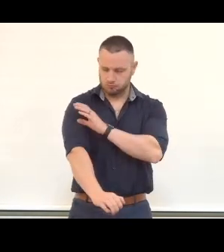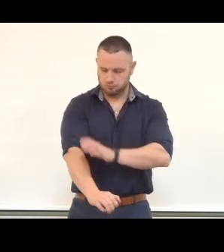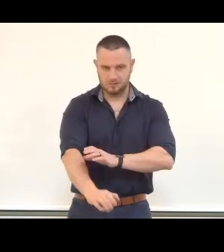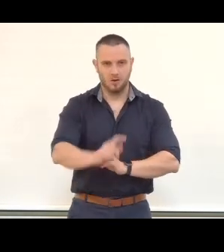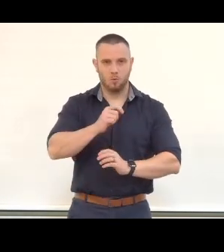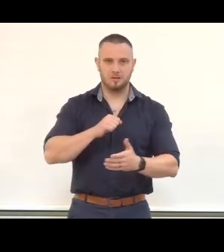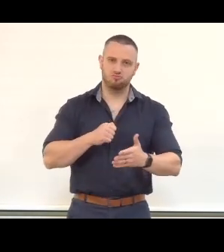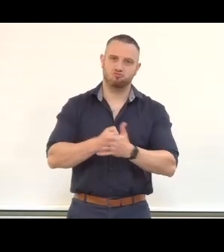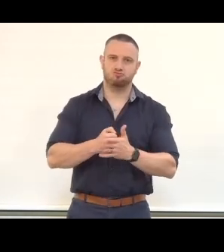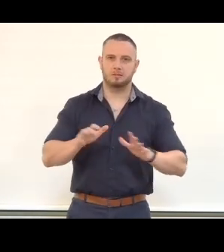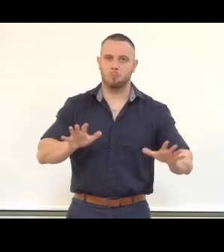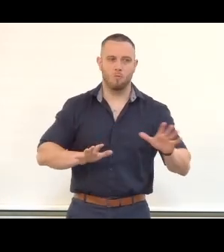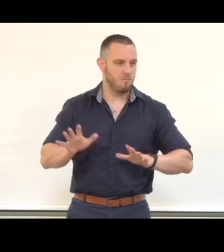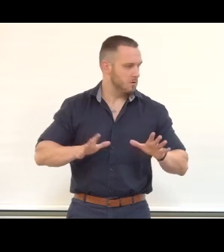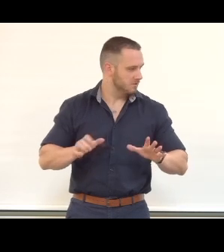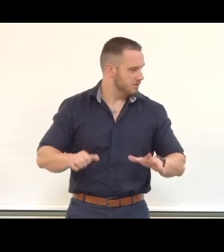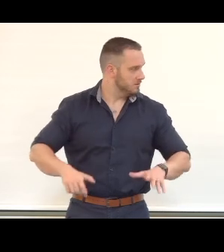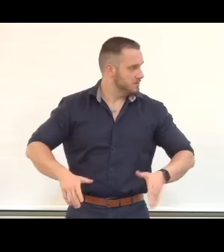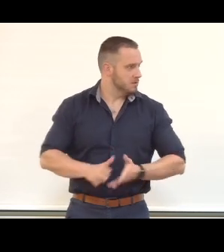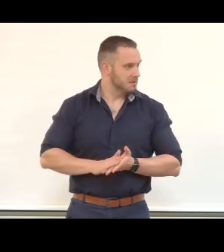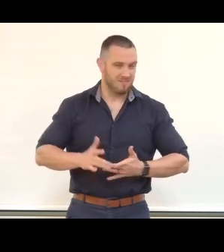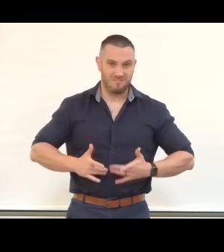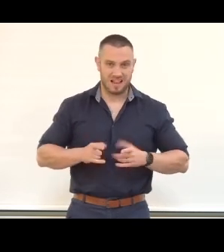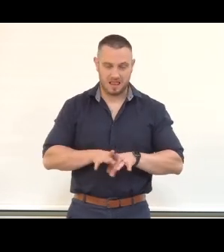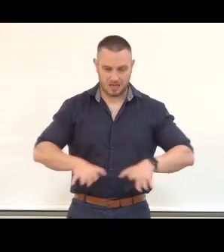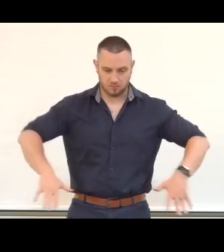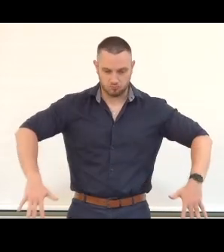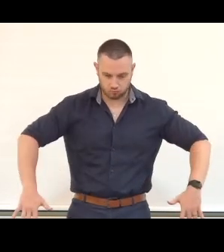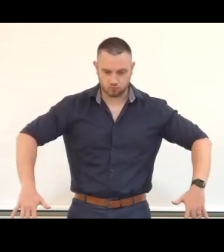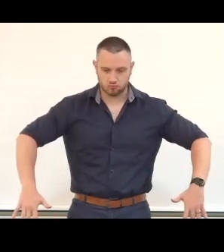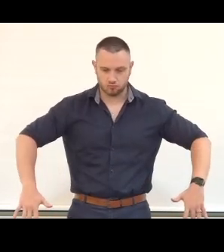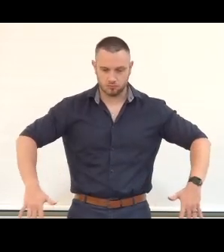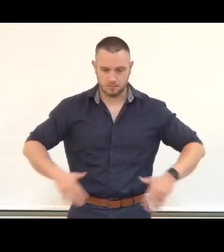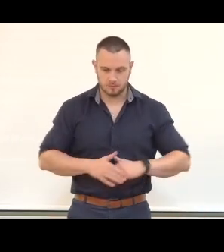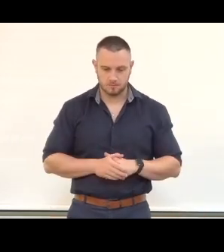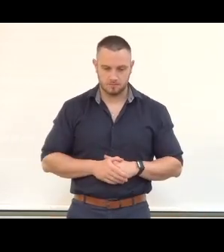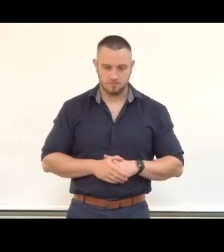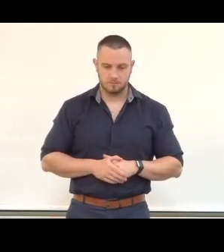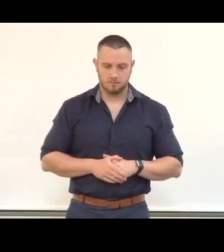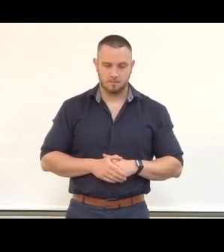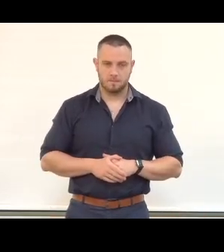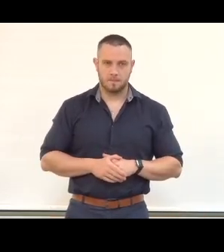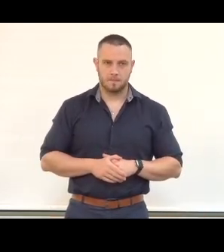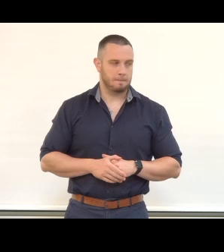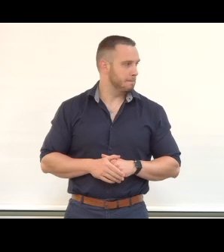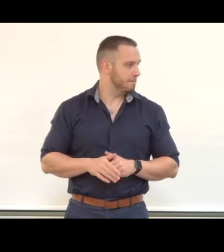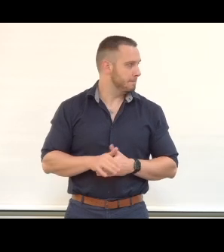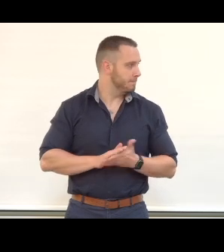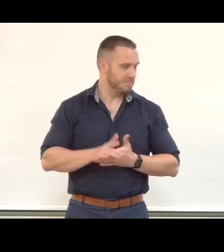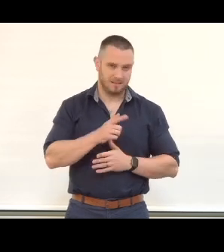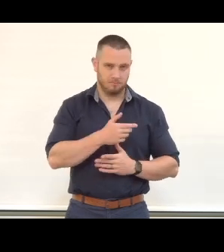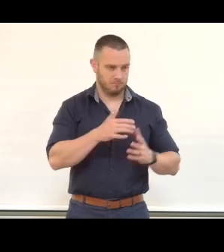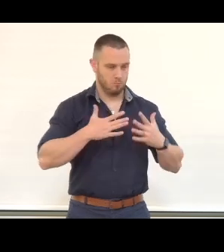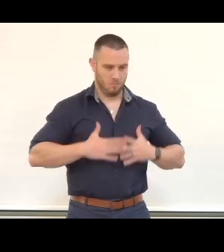any motion starting from here. So this would be like a natural posture in the suit, and everything deviating from this